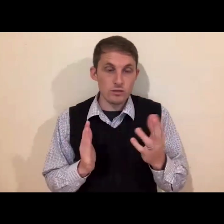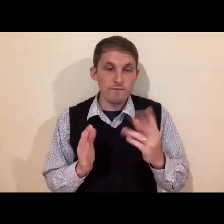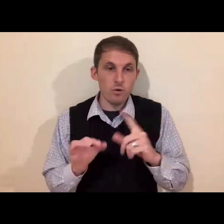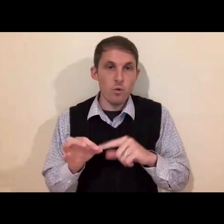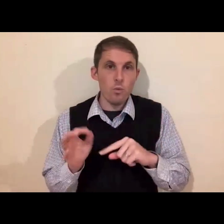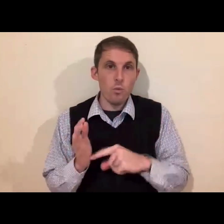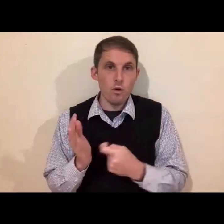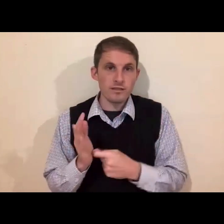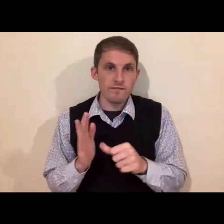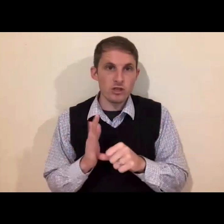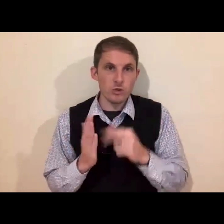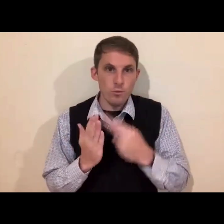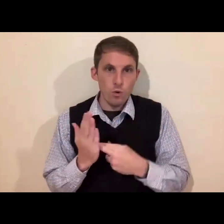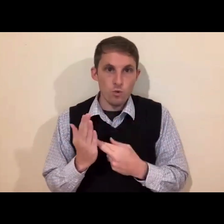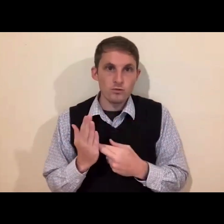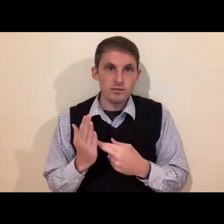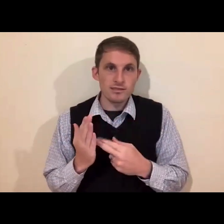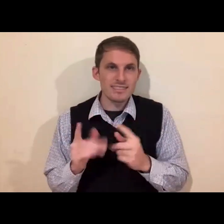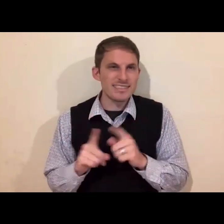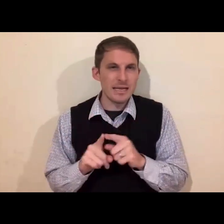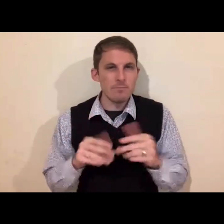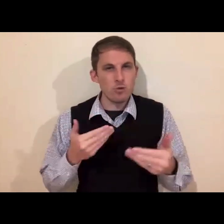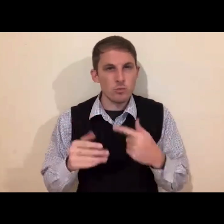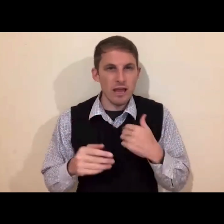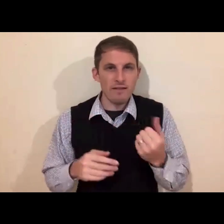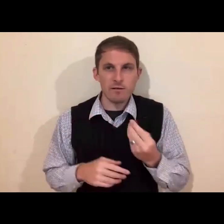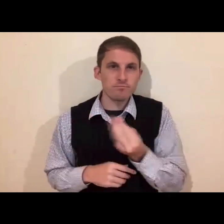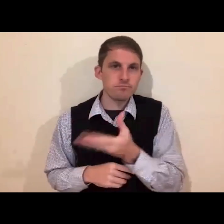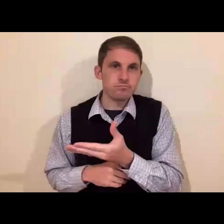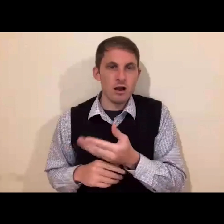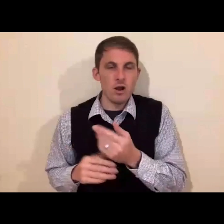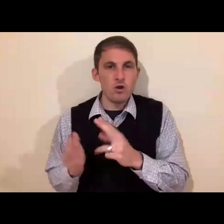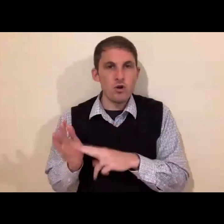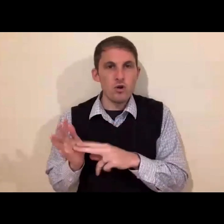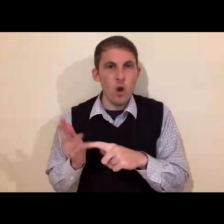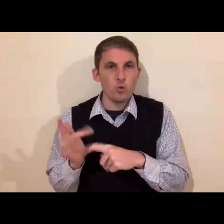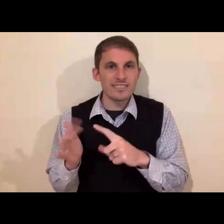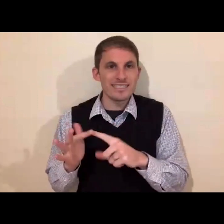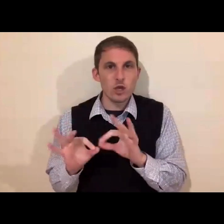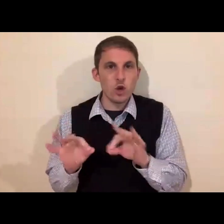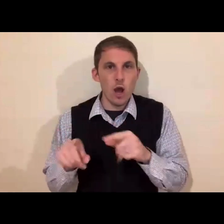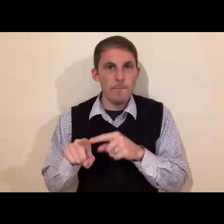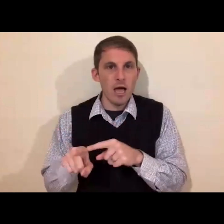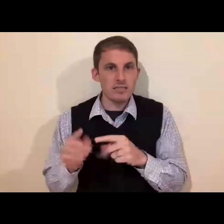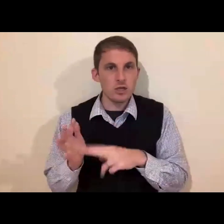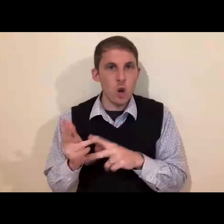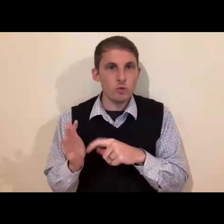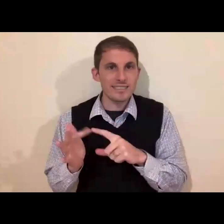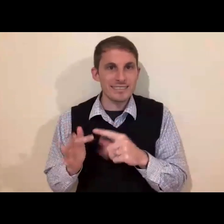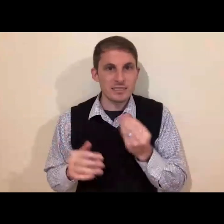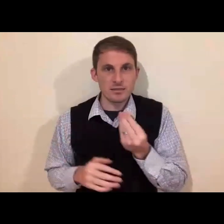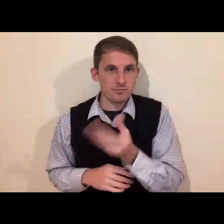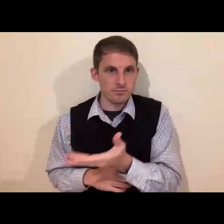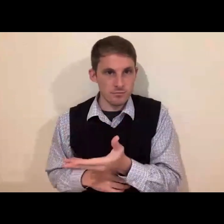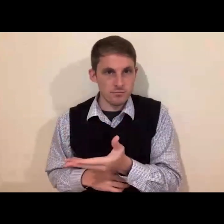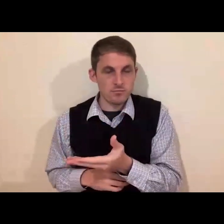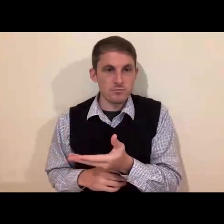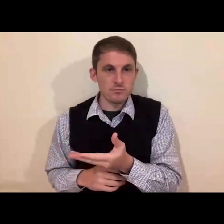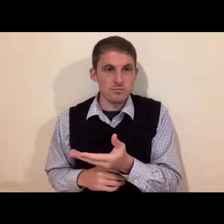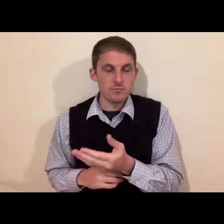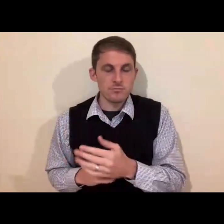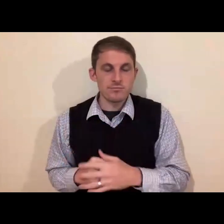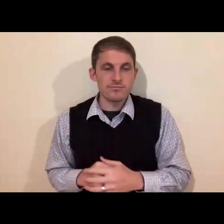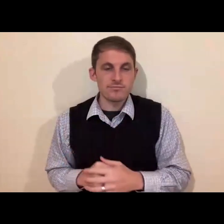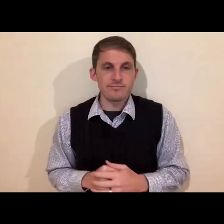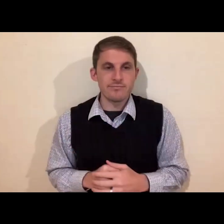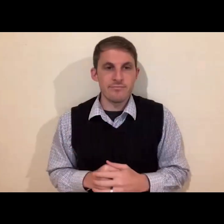financial report, we've issued a number of non-compliance notices. But it has to